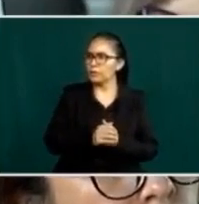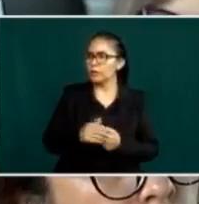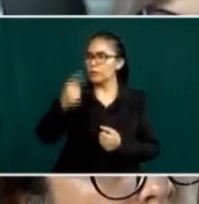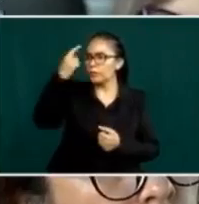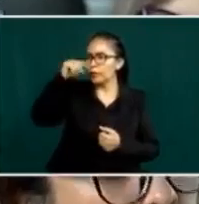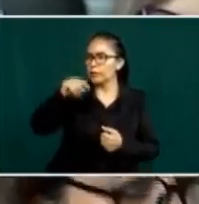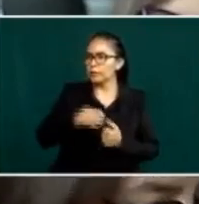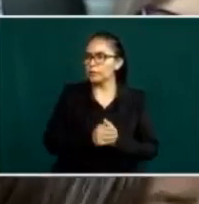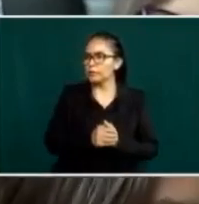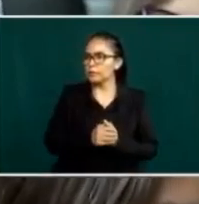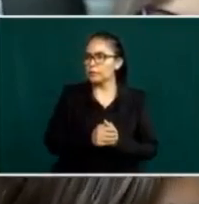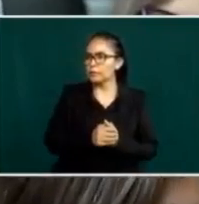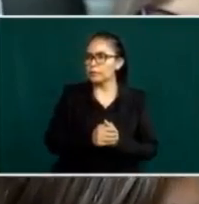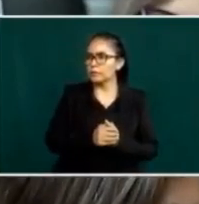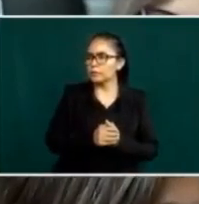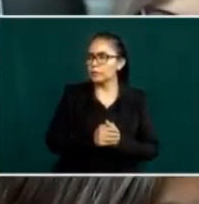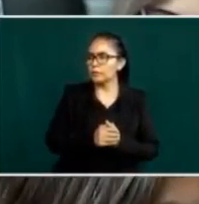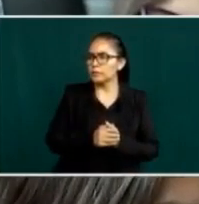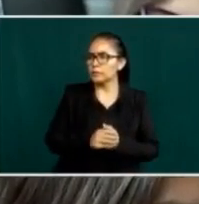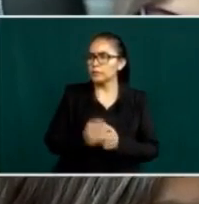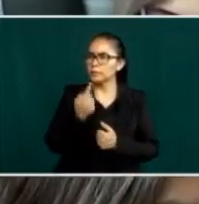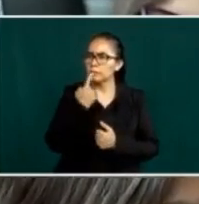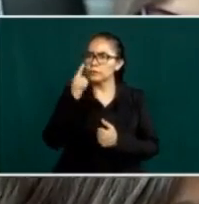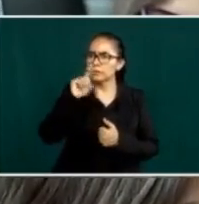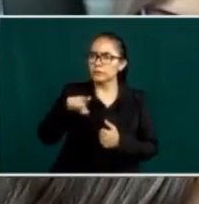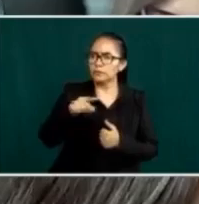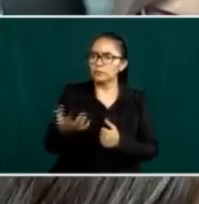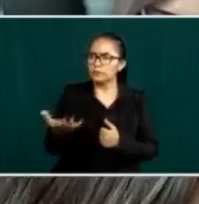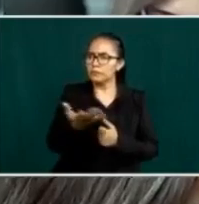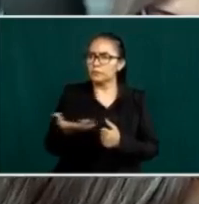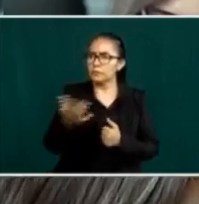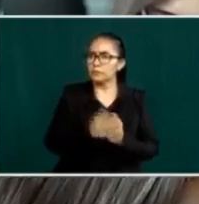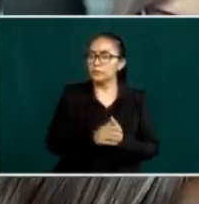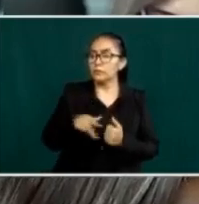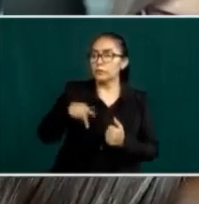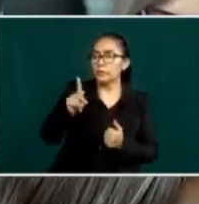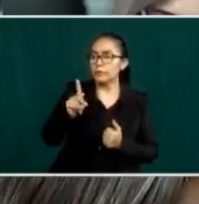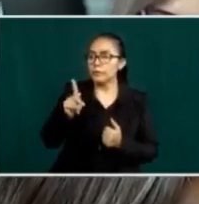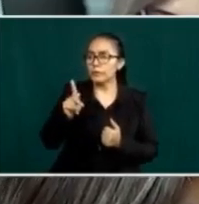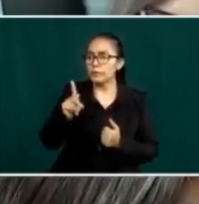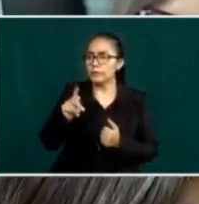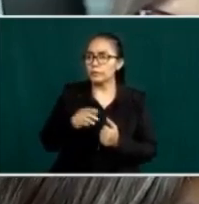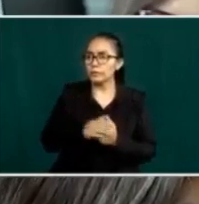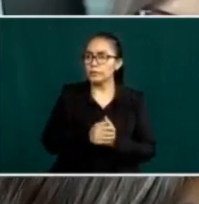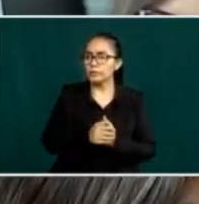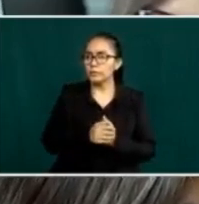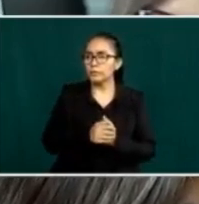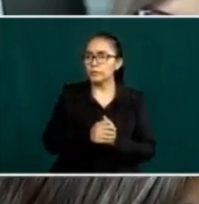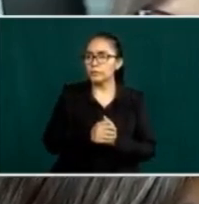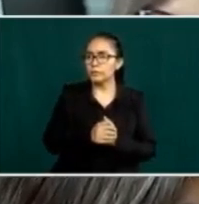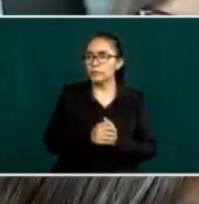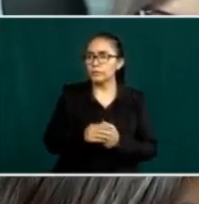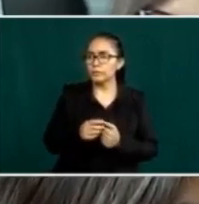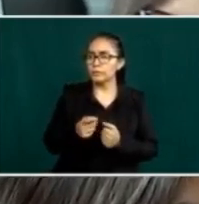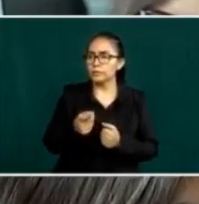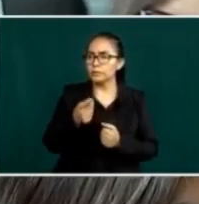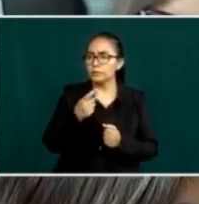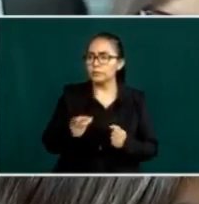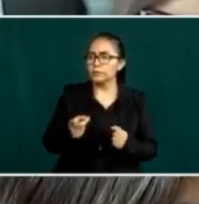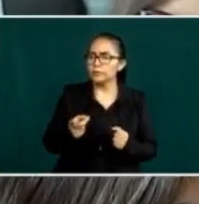attended to these people so that they can write this demand.